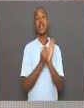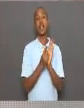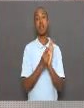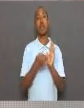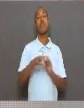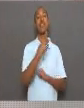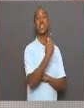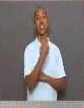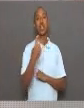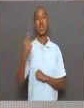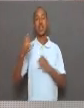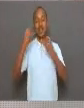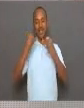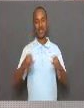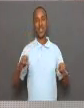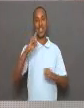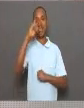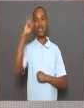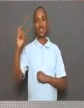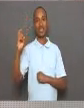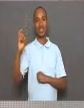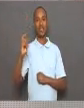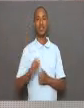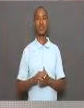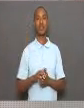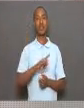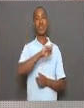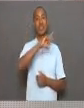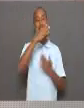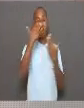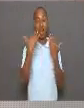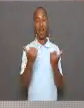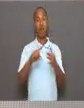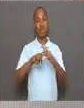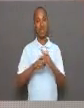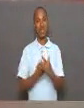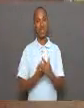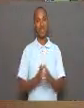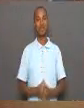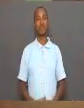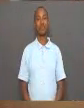of each classification. You may begin now.